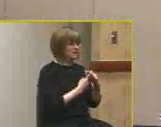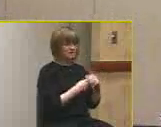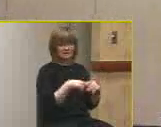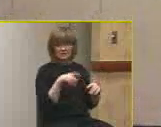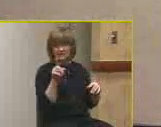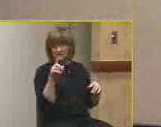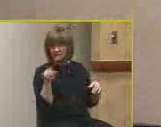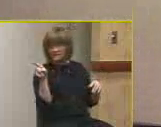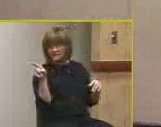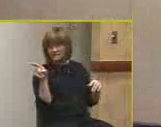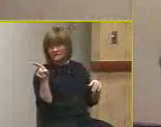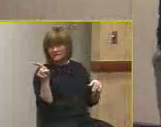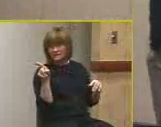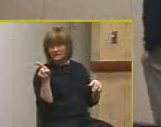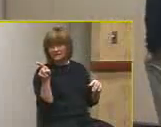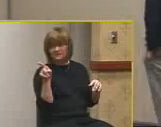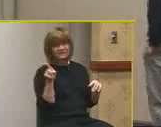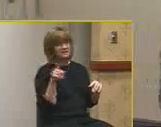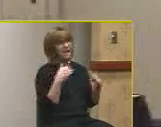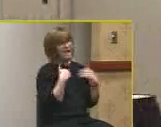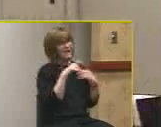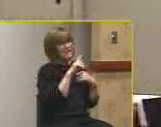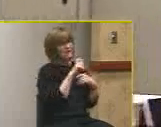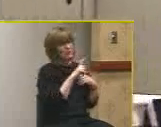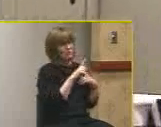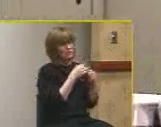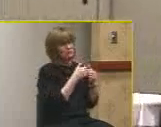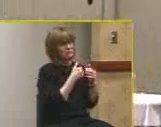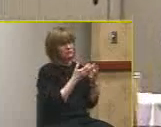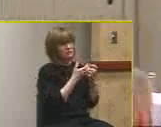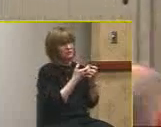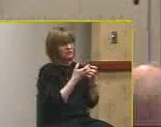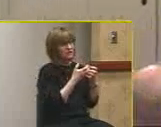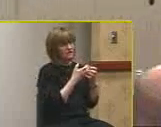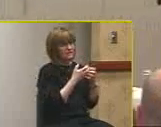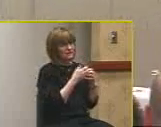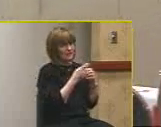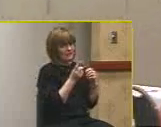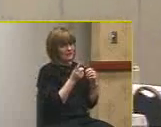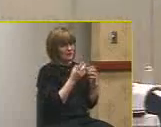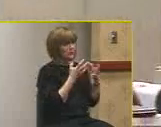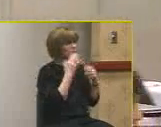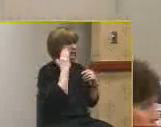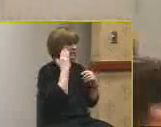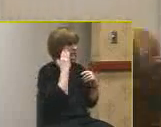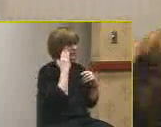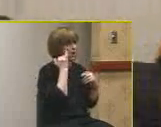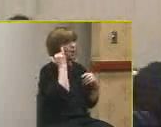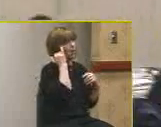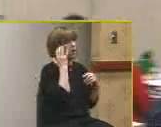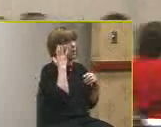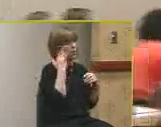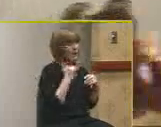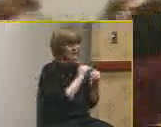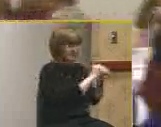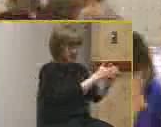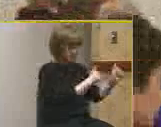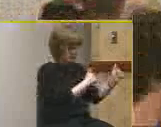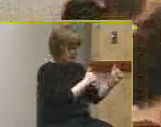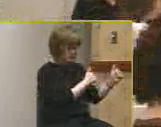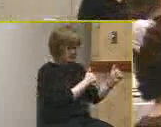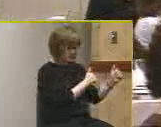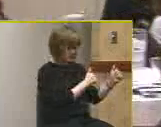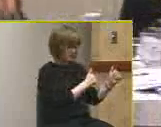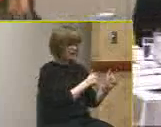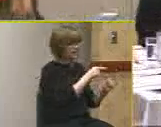I had some questions that we wanted answered before we move to replacement behavior. We want to know, why is he avoiding it? Because he's avoiding it because he